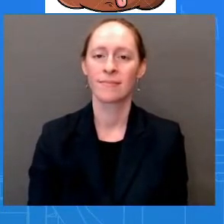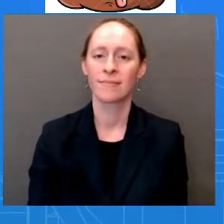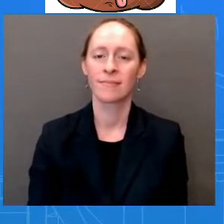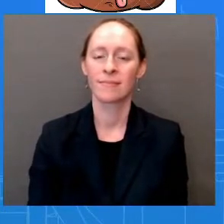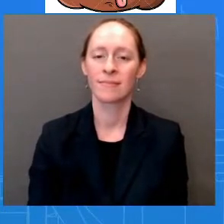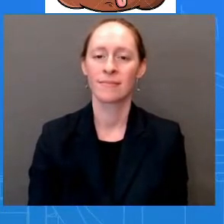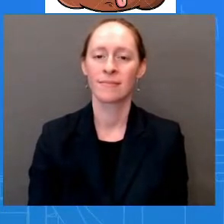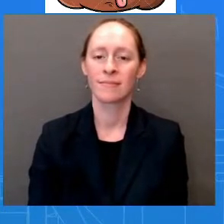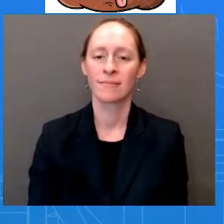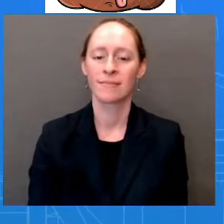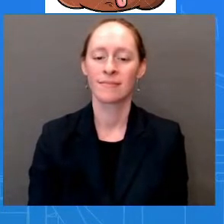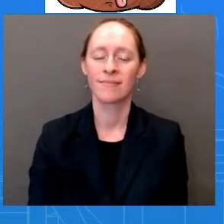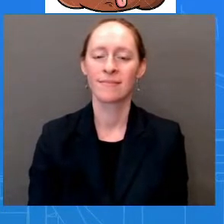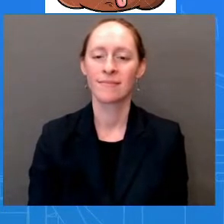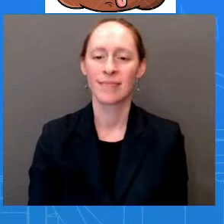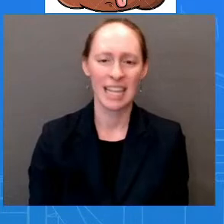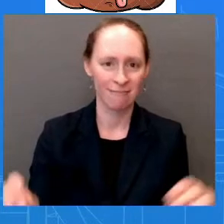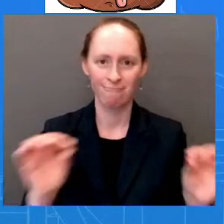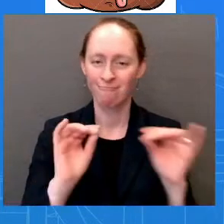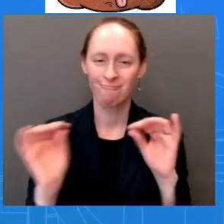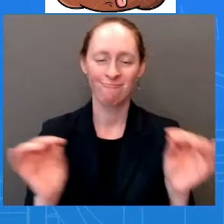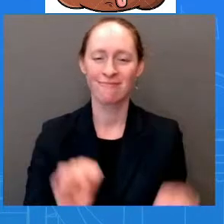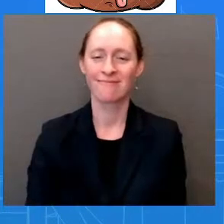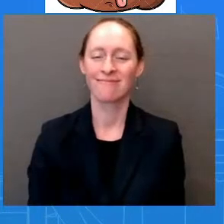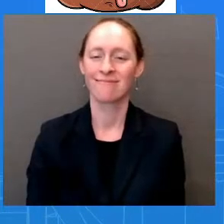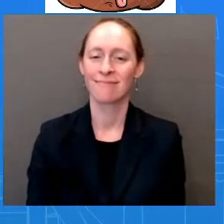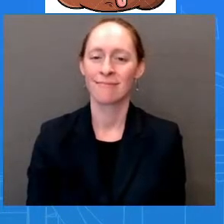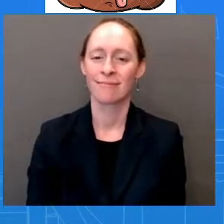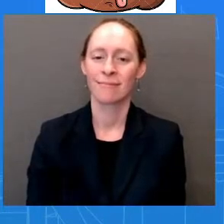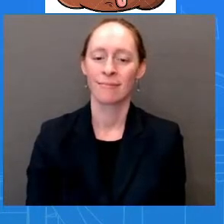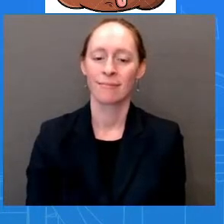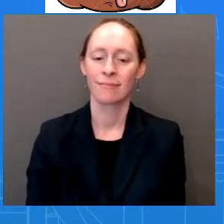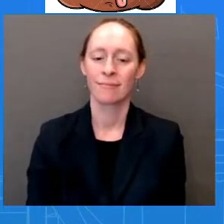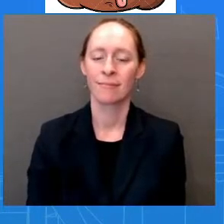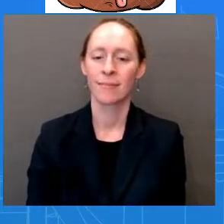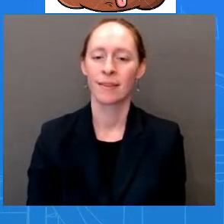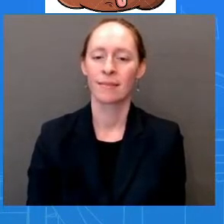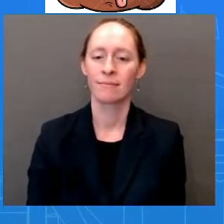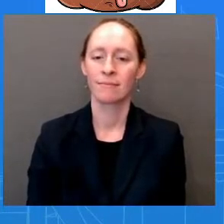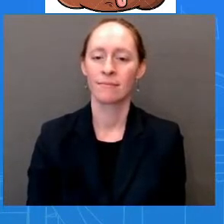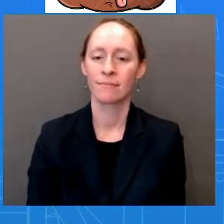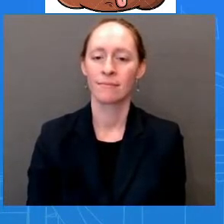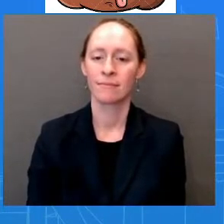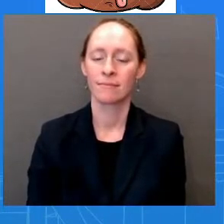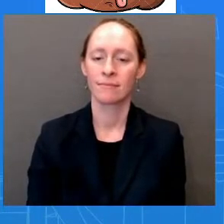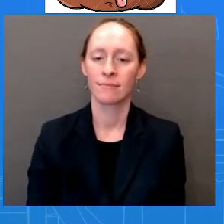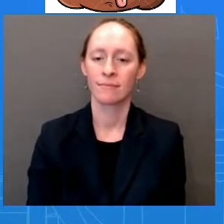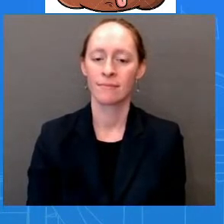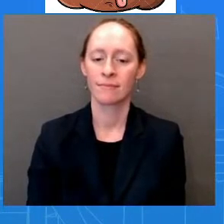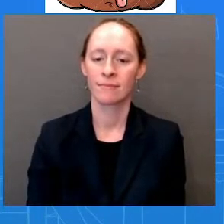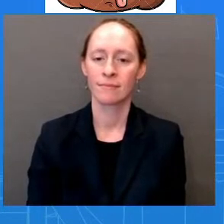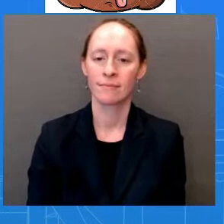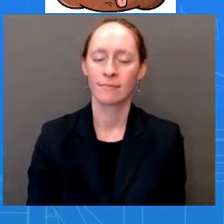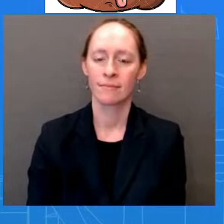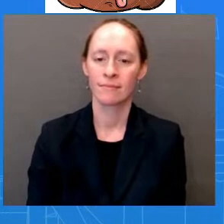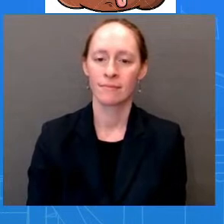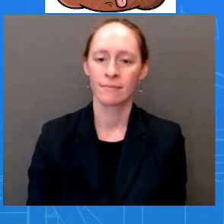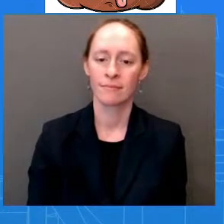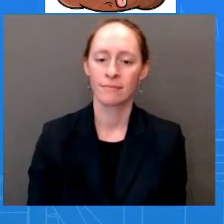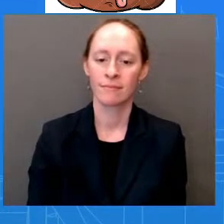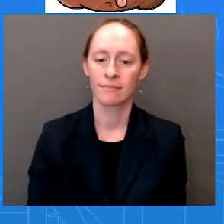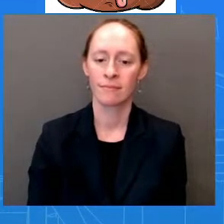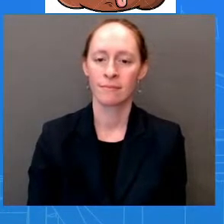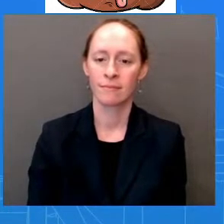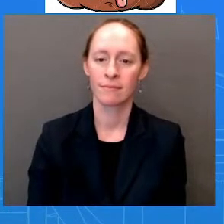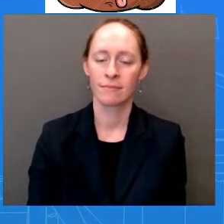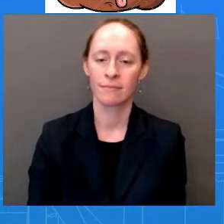more around the The administration has requested $10 billion in this lame duck session for the urgent COVID needs that still remain. That's